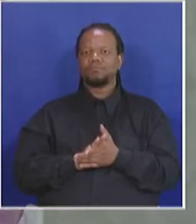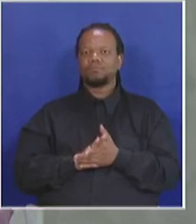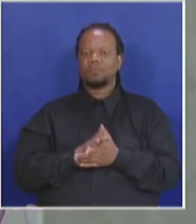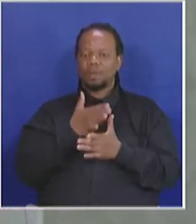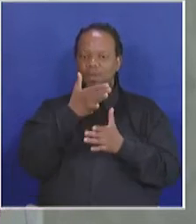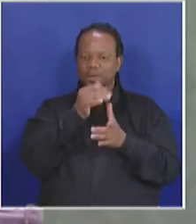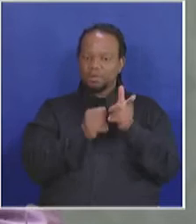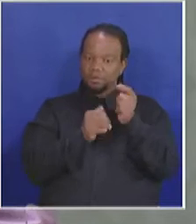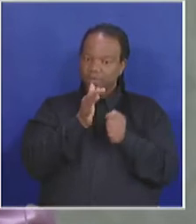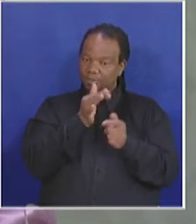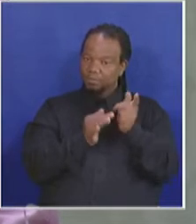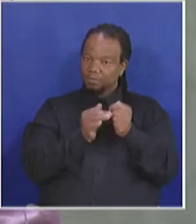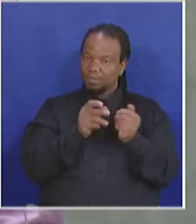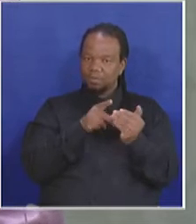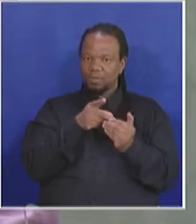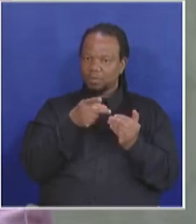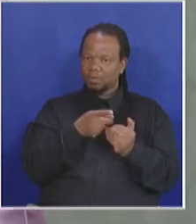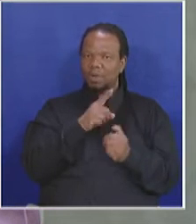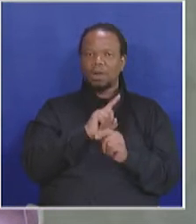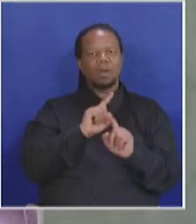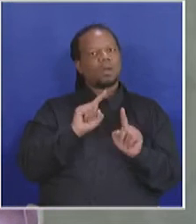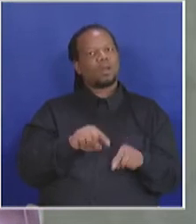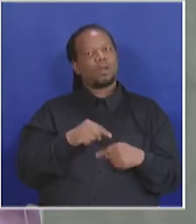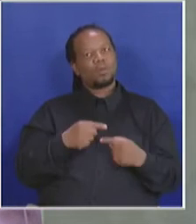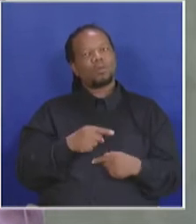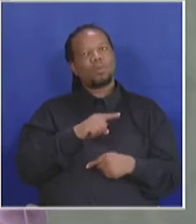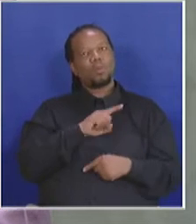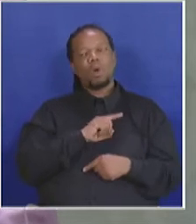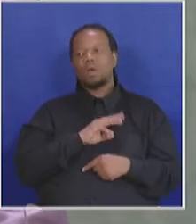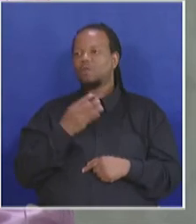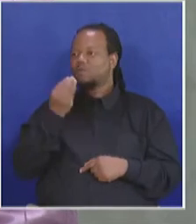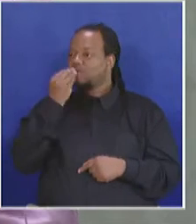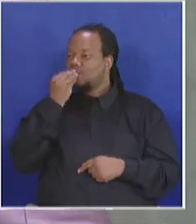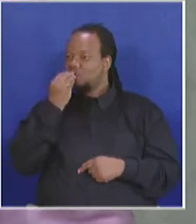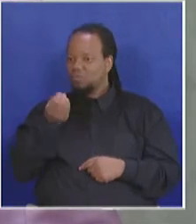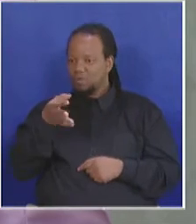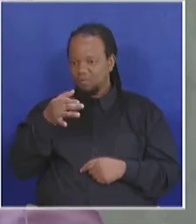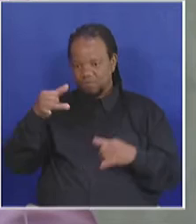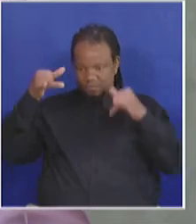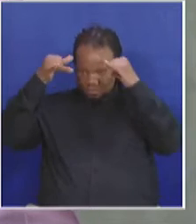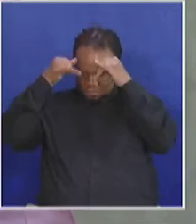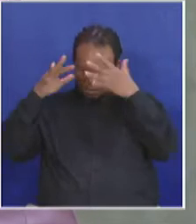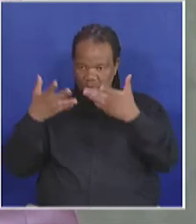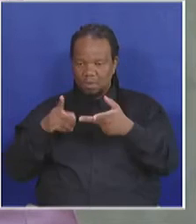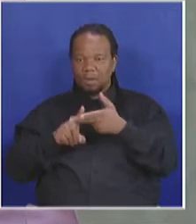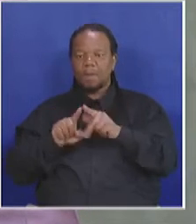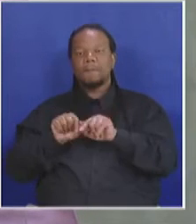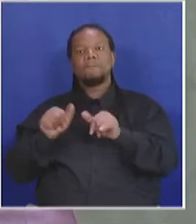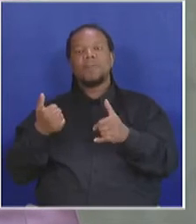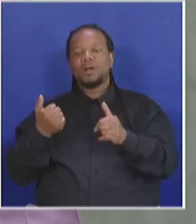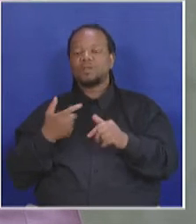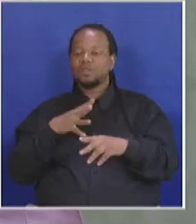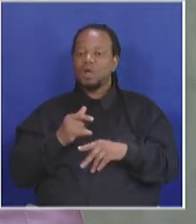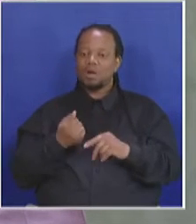was not able to sustain itself because feed for cattle was sourced from outside. However, grass plantation is currently taking